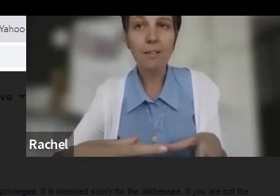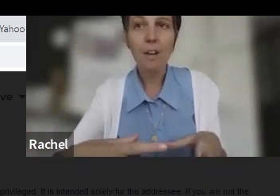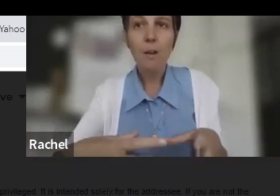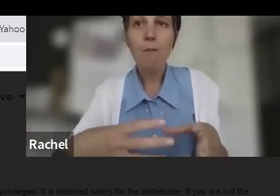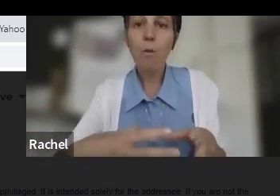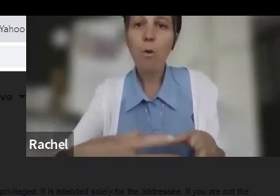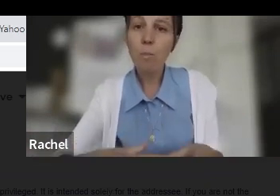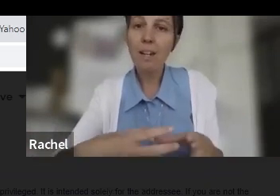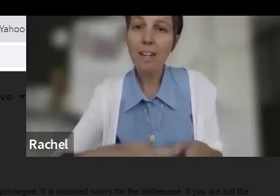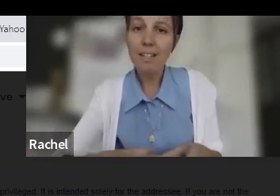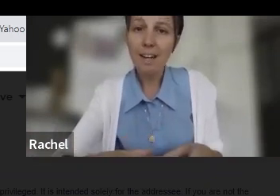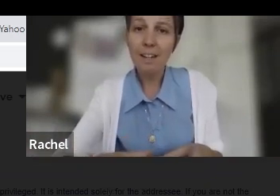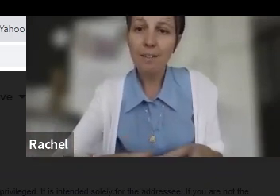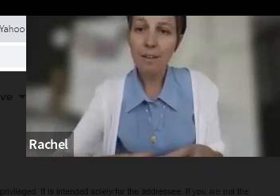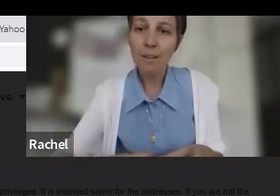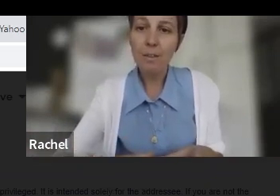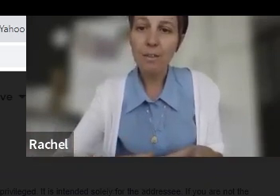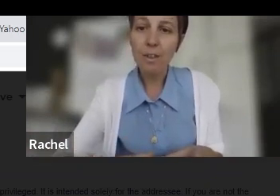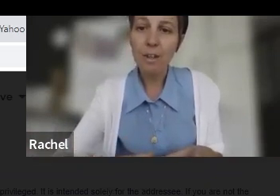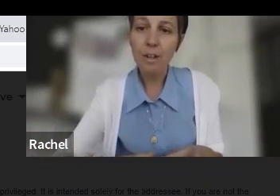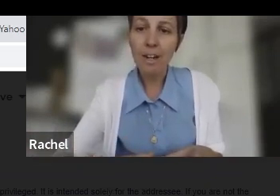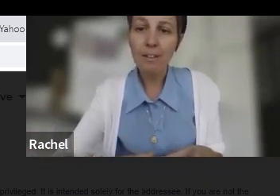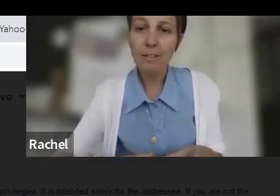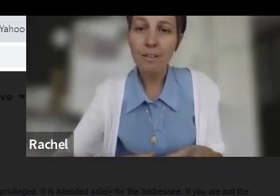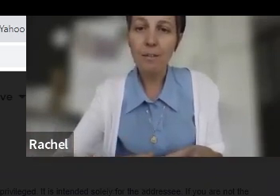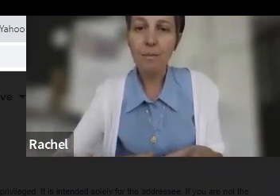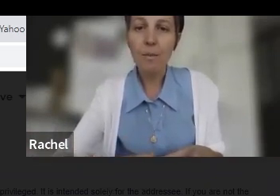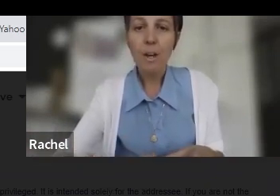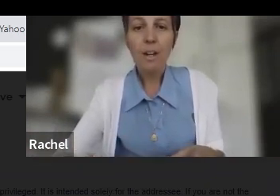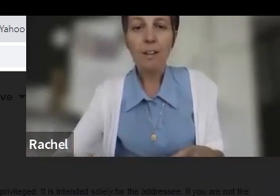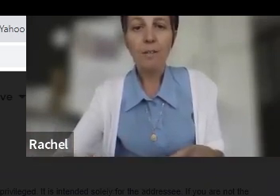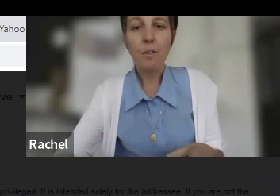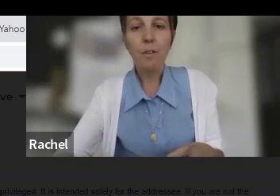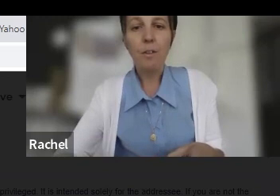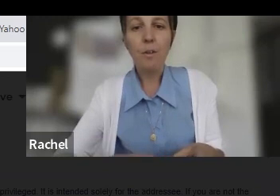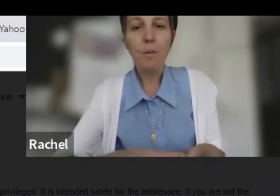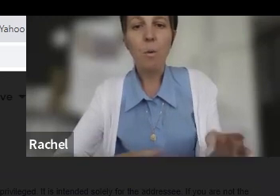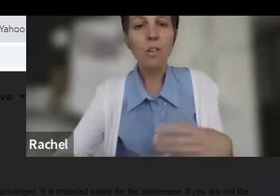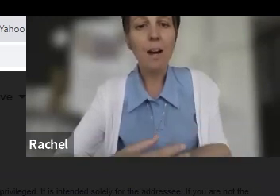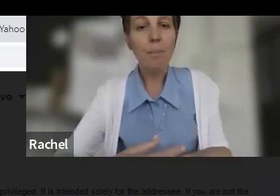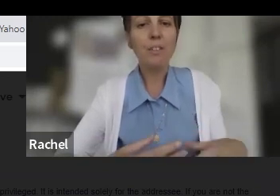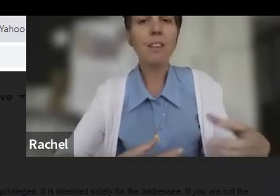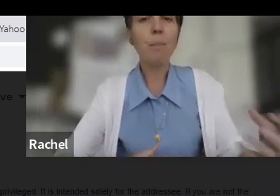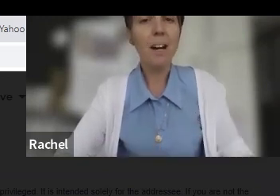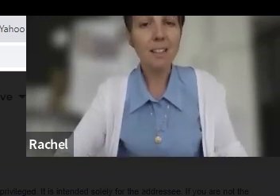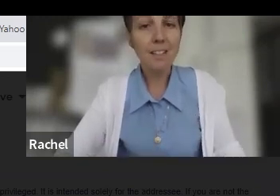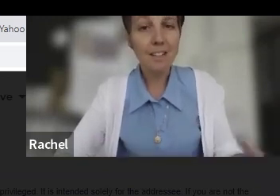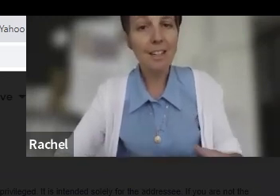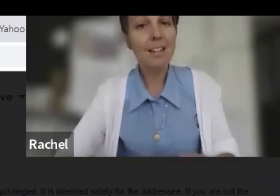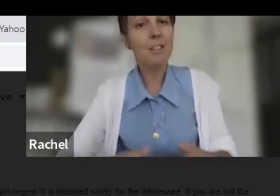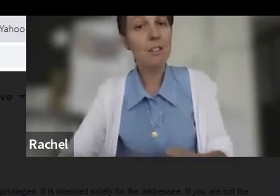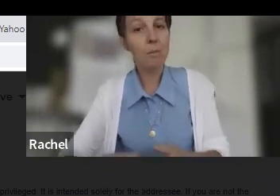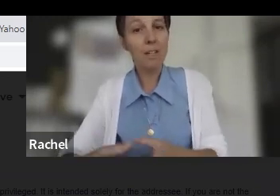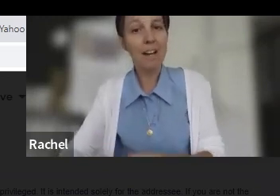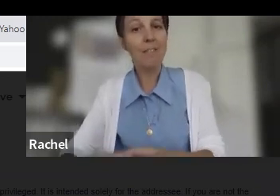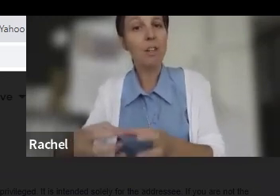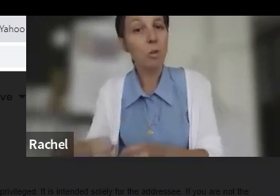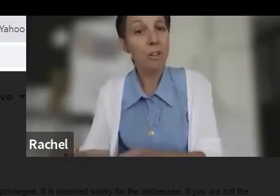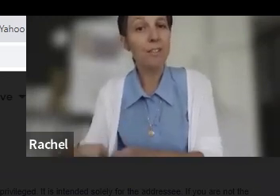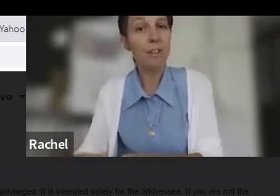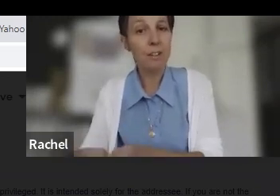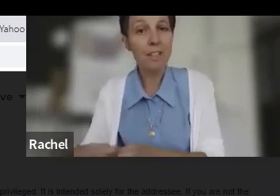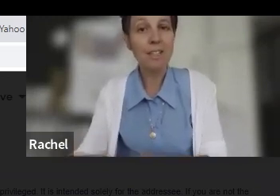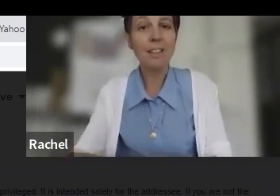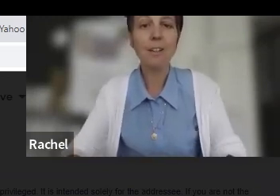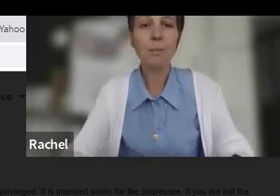and kind of formulate the what's happened in the past that's led to somebody having the